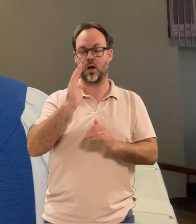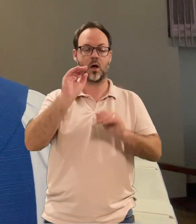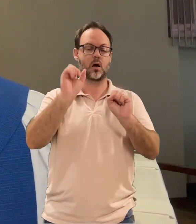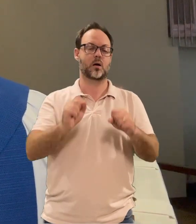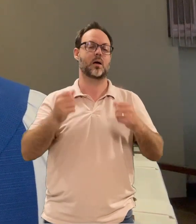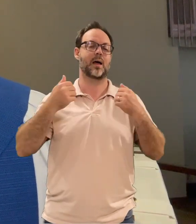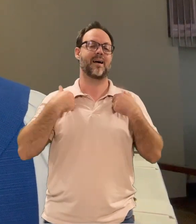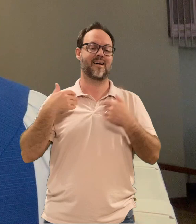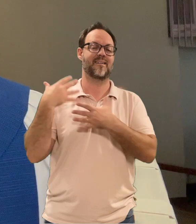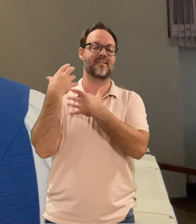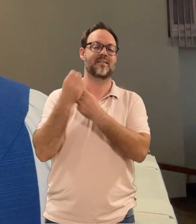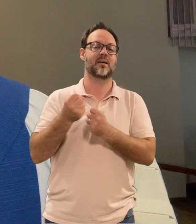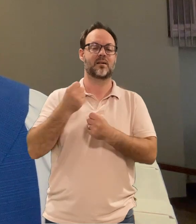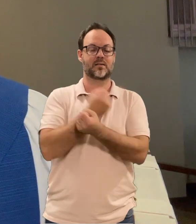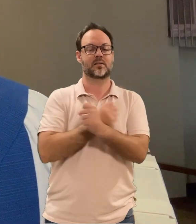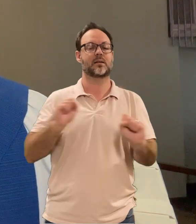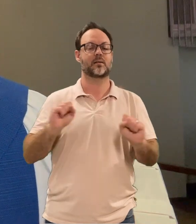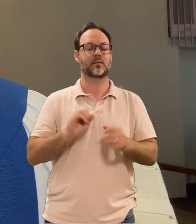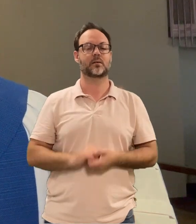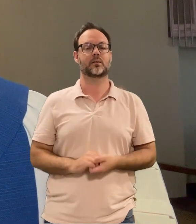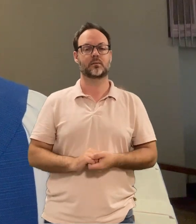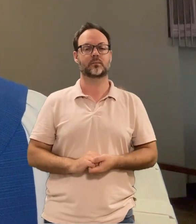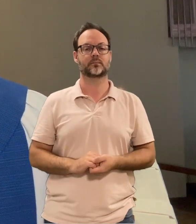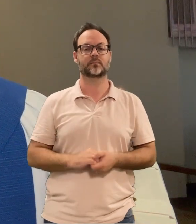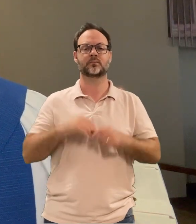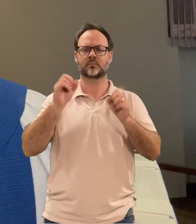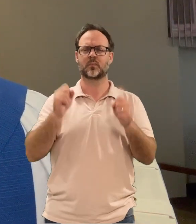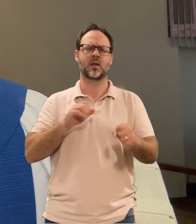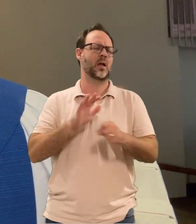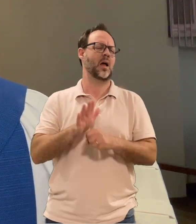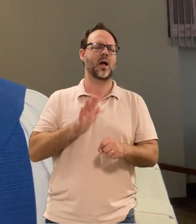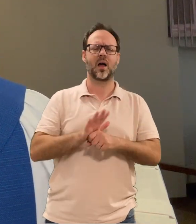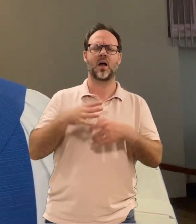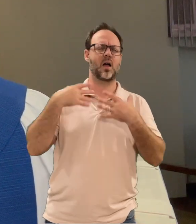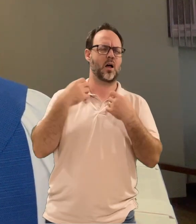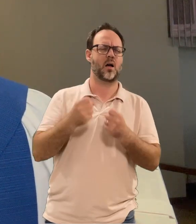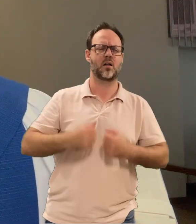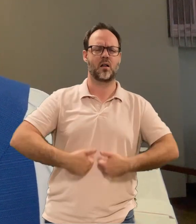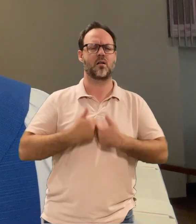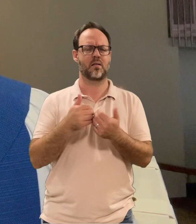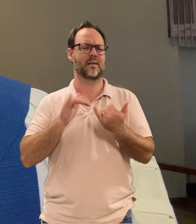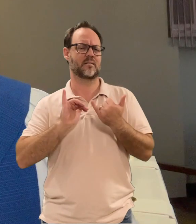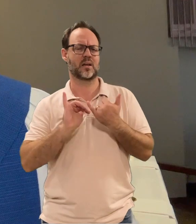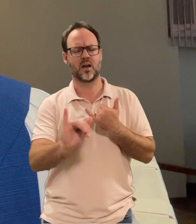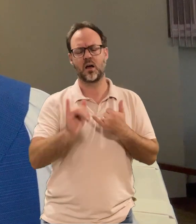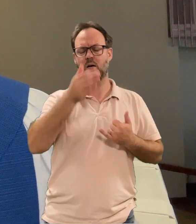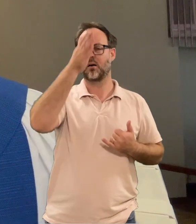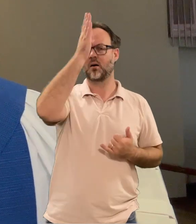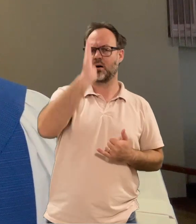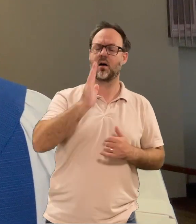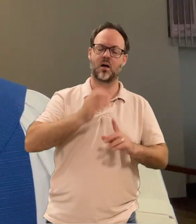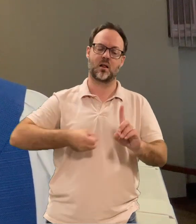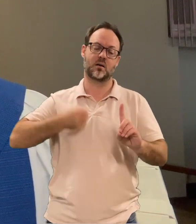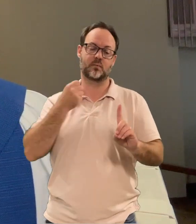God, you can have assurance of your salvation. You can be absolutely confident in eternal